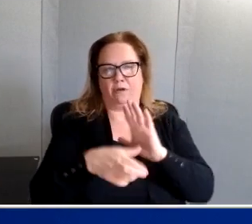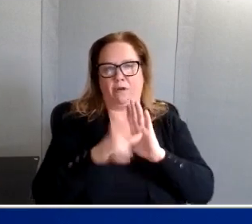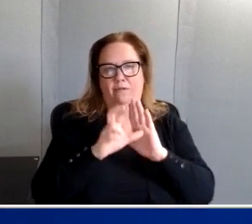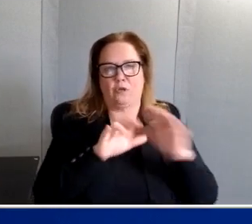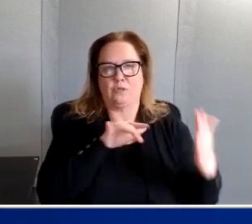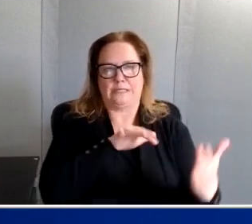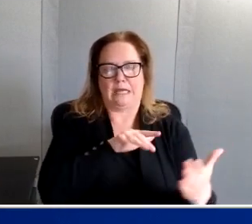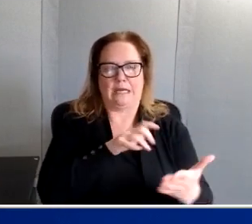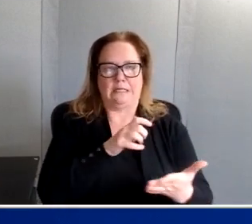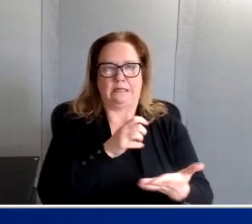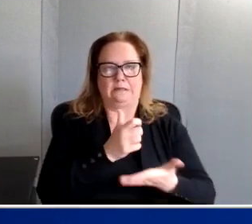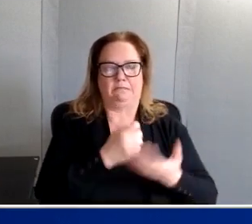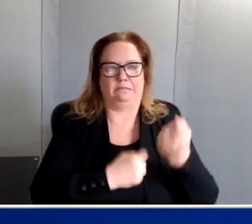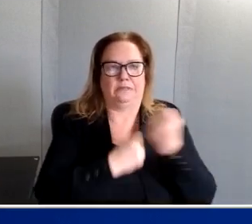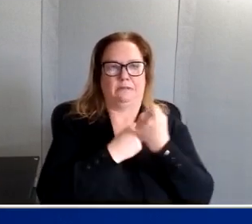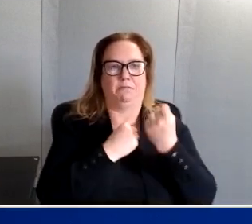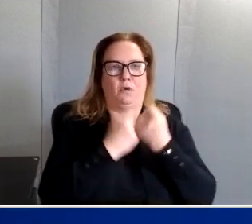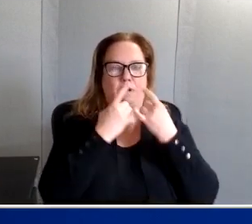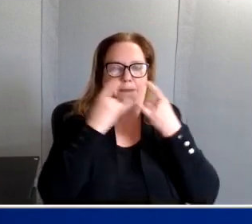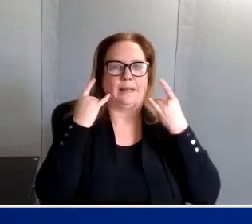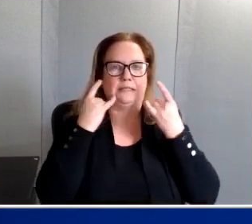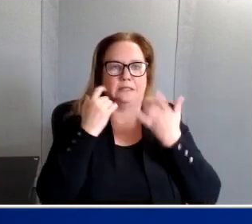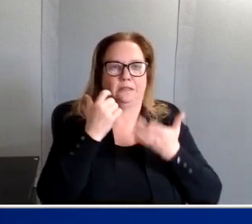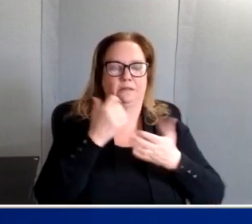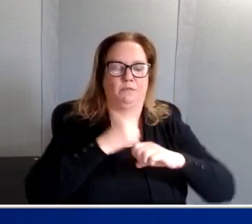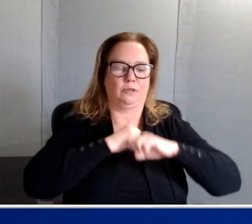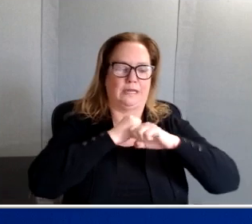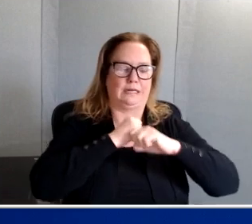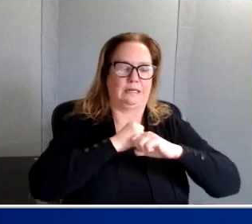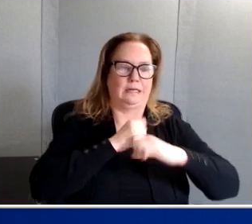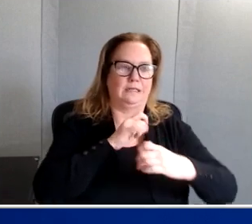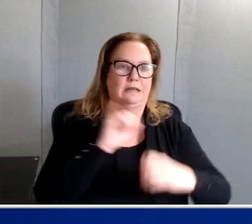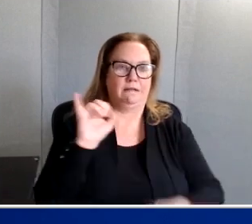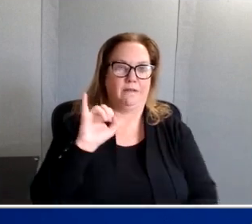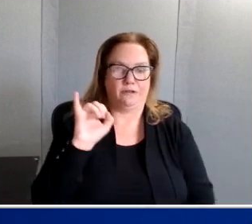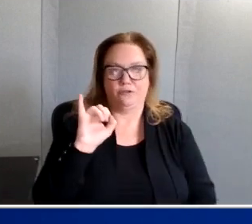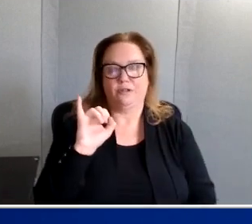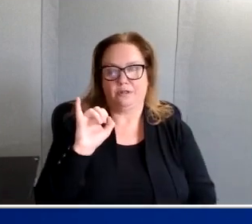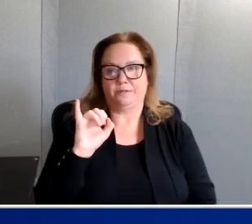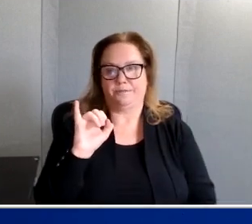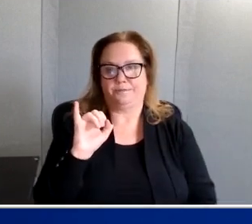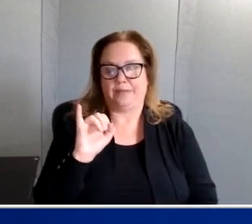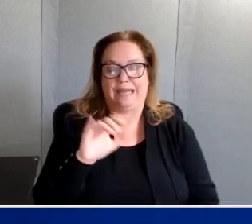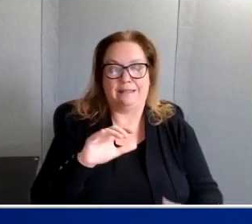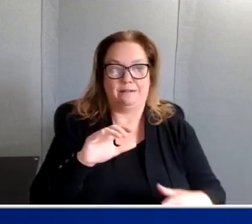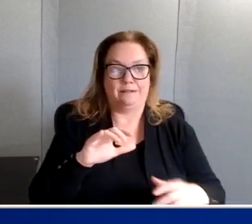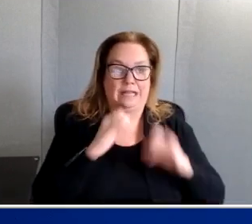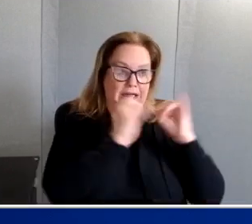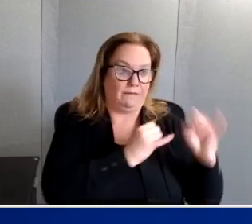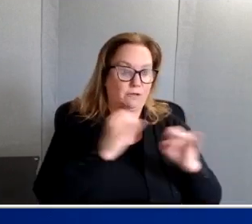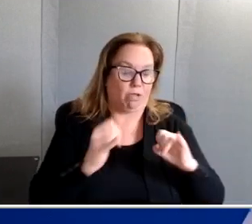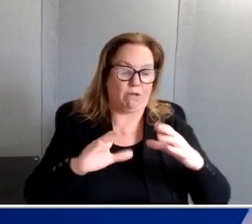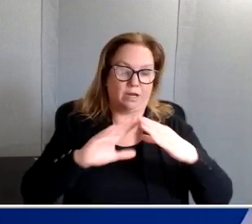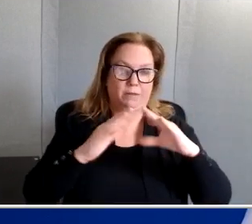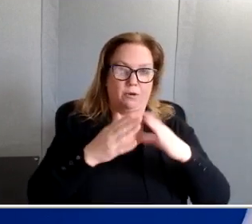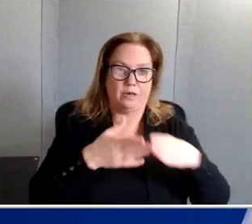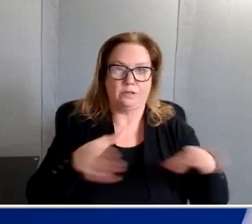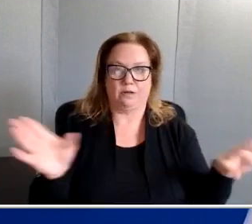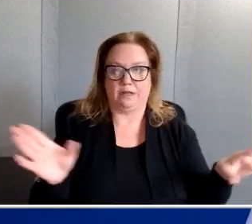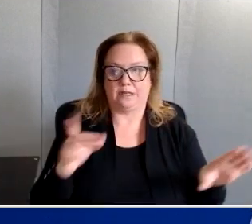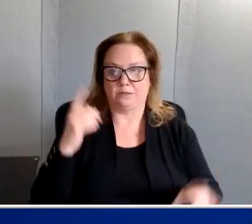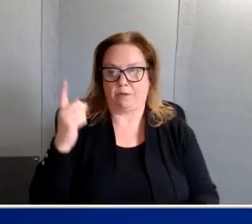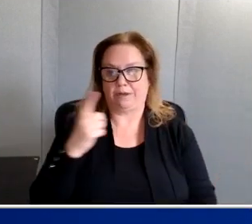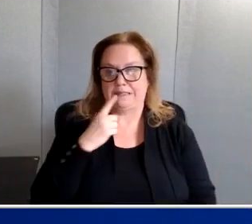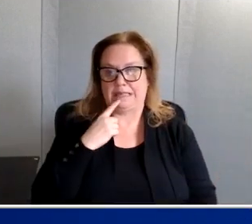of masks to help protect against infection as an individual, but also in the community. Again, and that's why we always say it is always